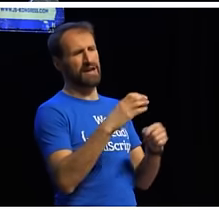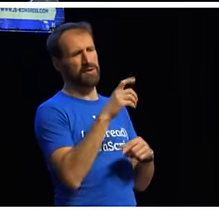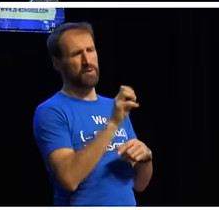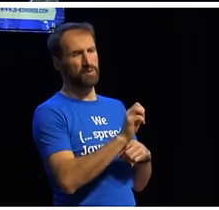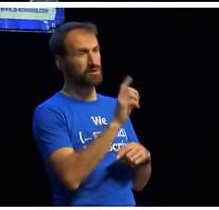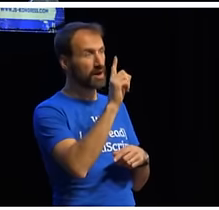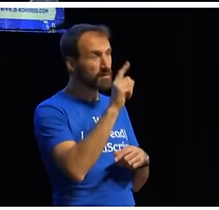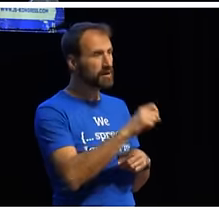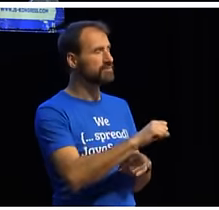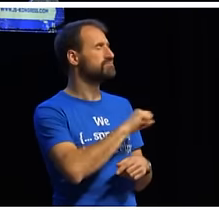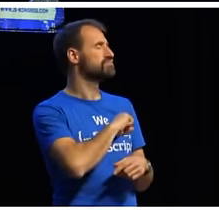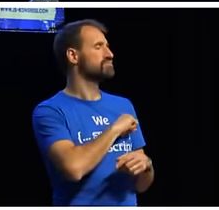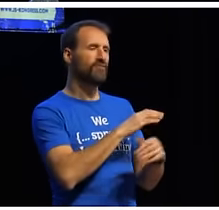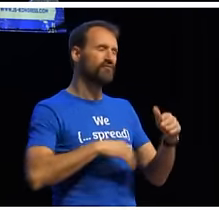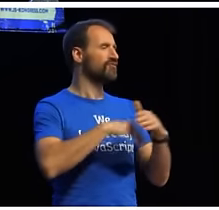mechanism.